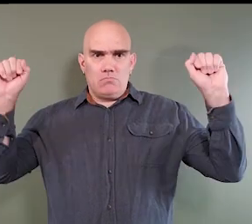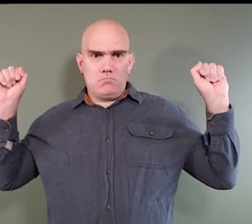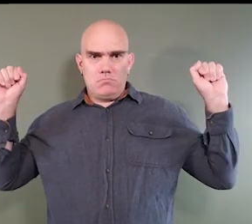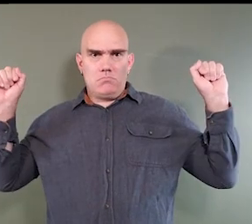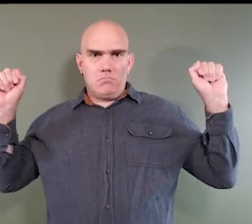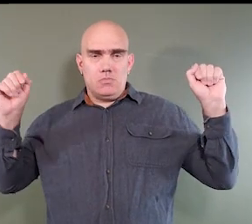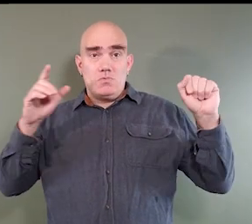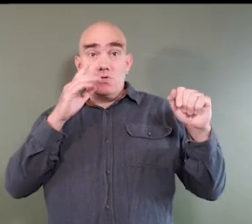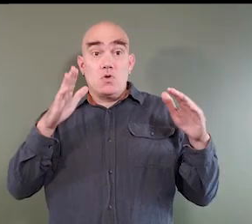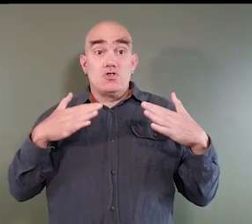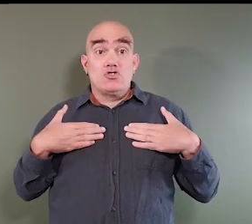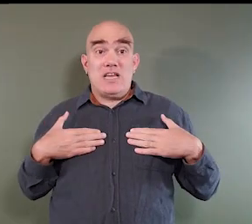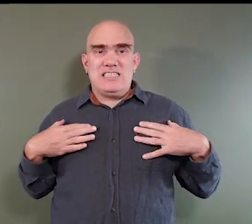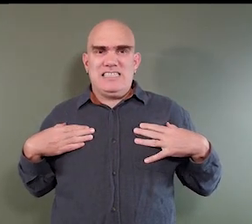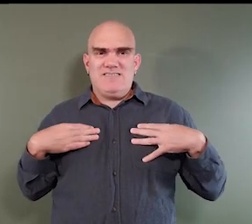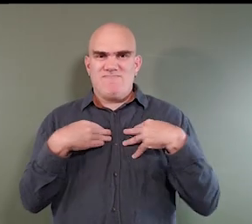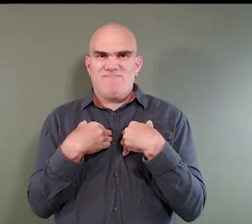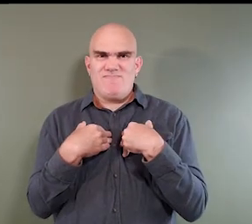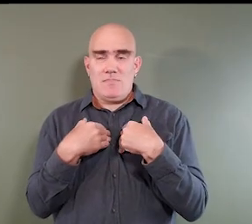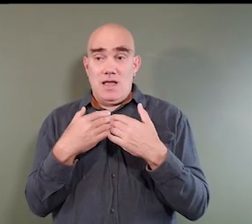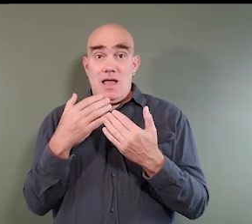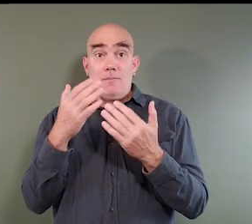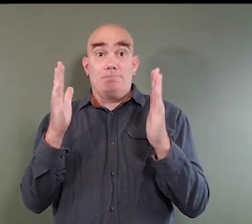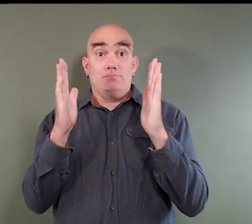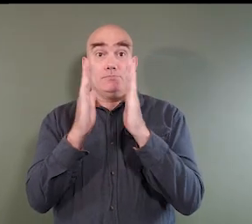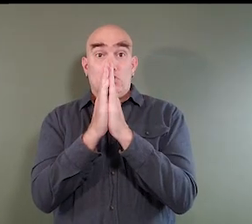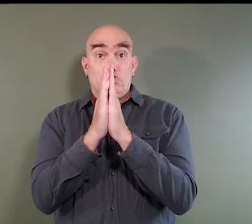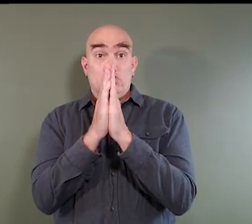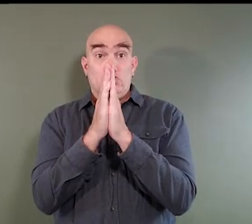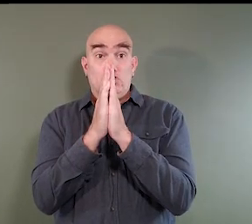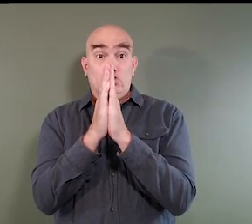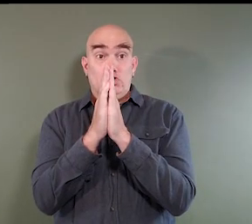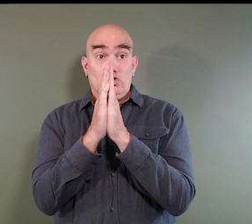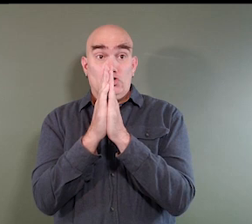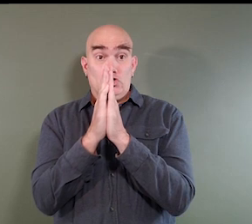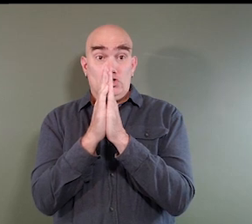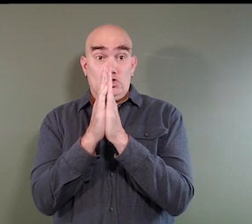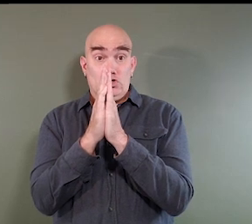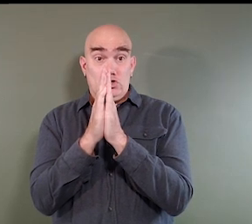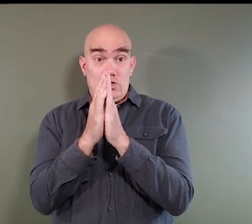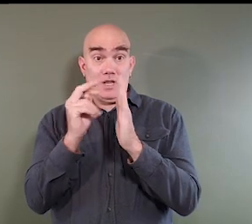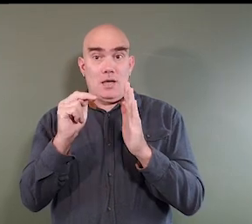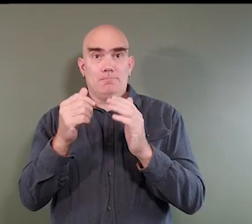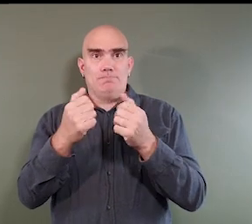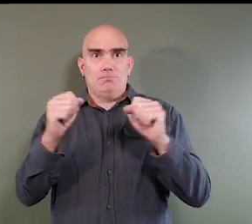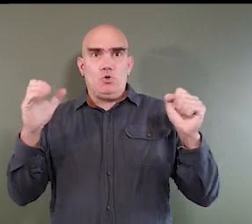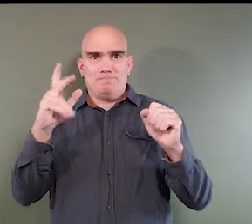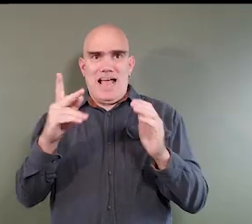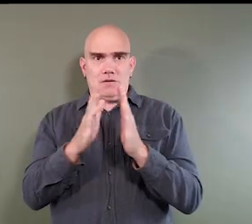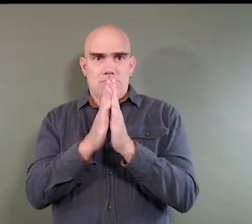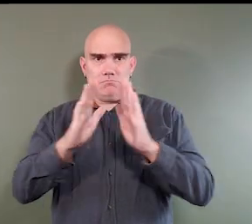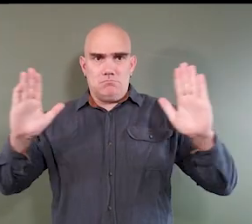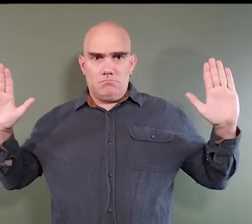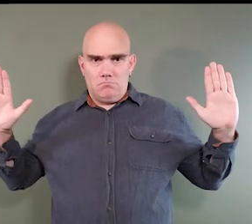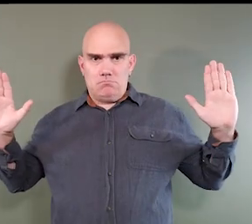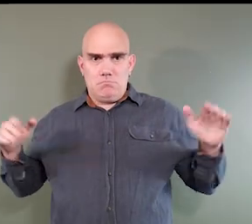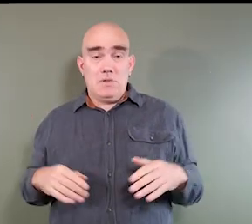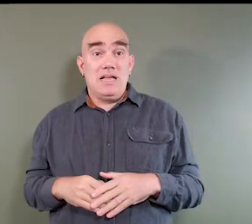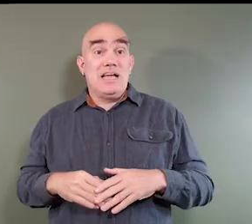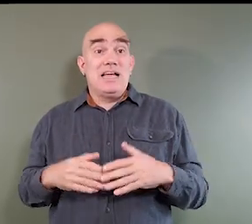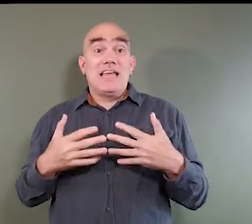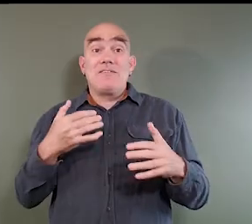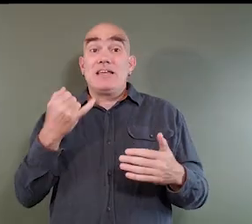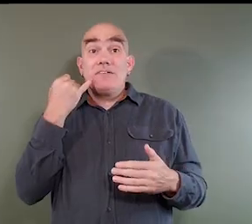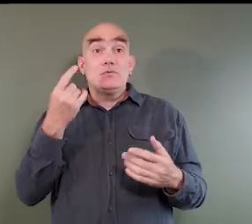squeeze your chest inwards together with your palms touching each other and then pulling them back. Even if you're doing it arms